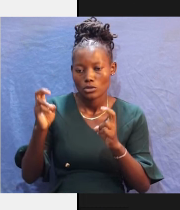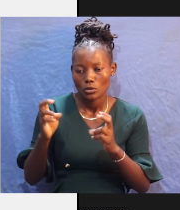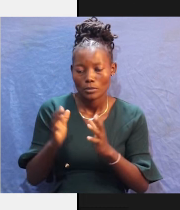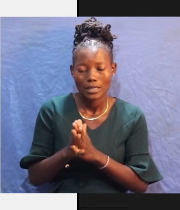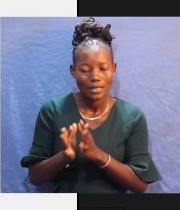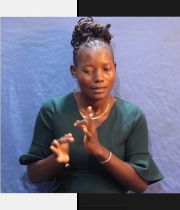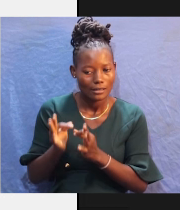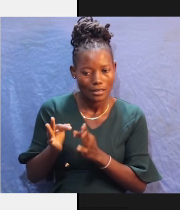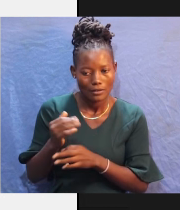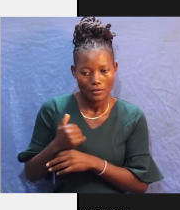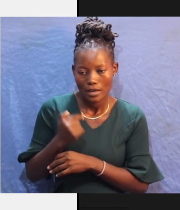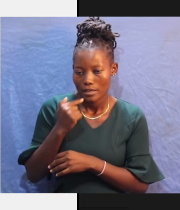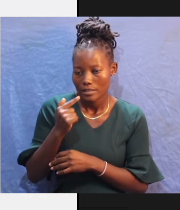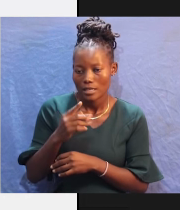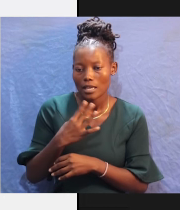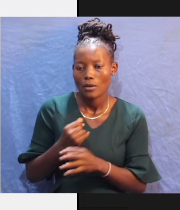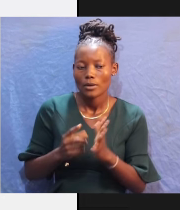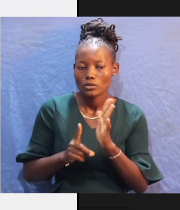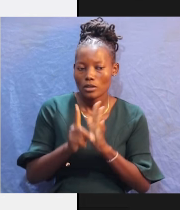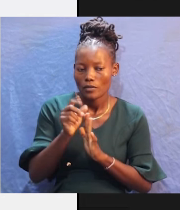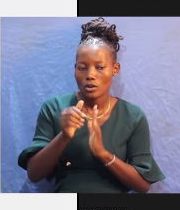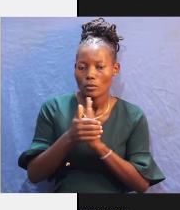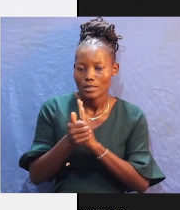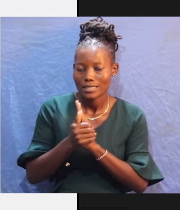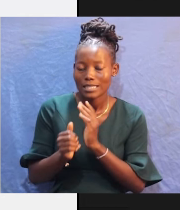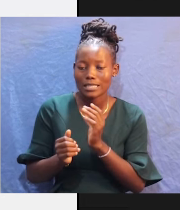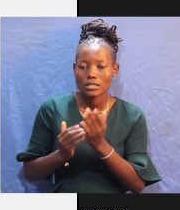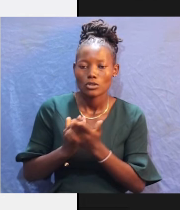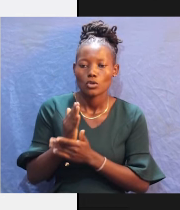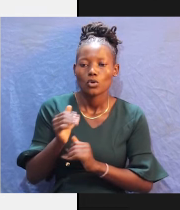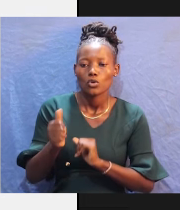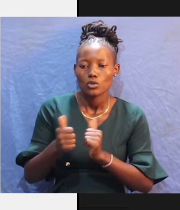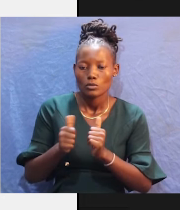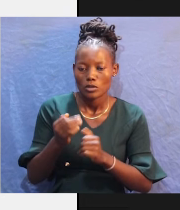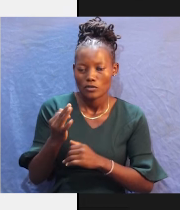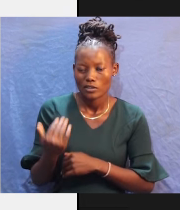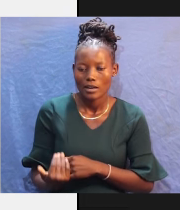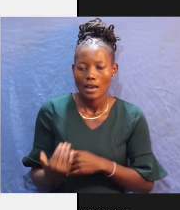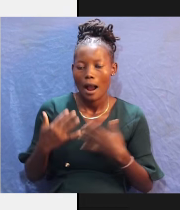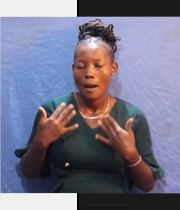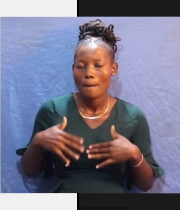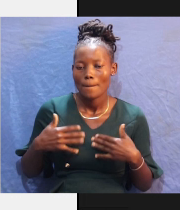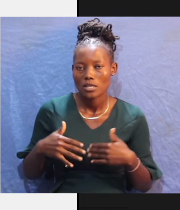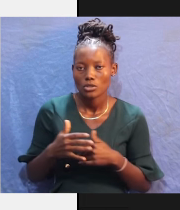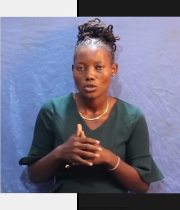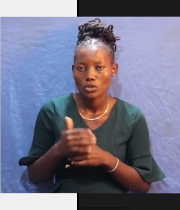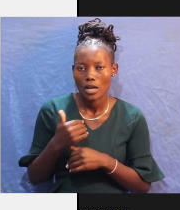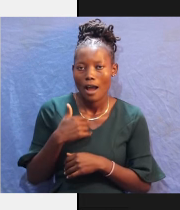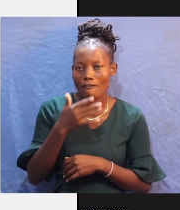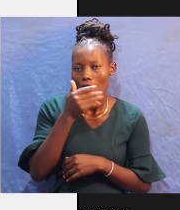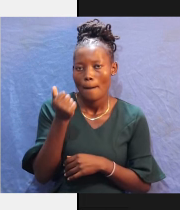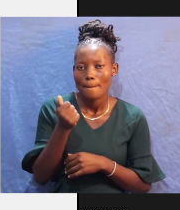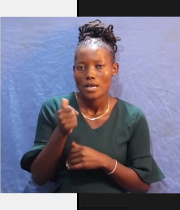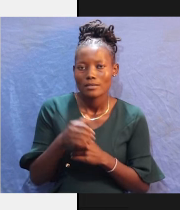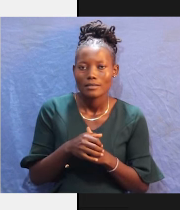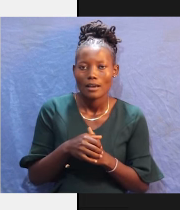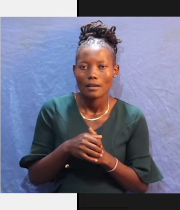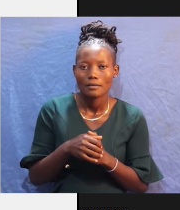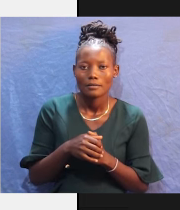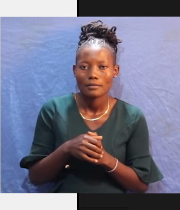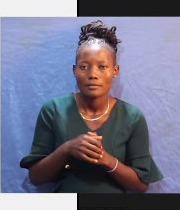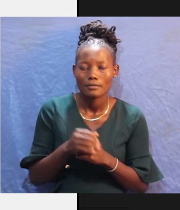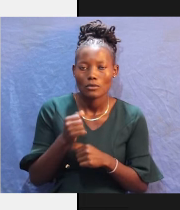and economic growth, on reducing inequalities where social inclusion comes to climate action and peace, justice, and strong